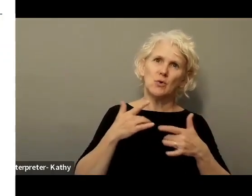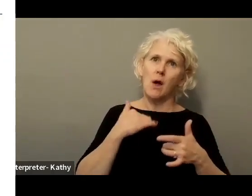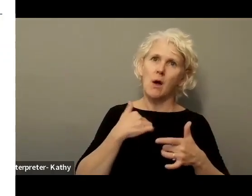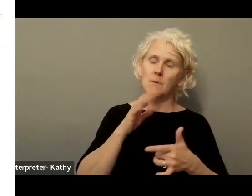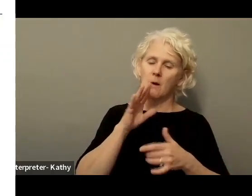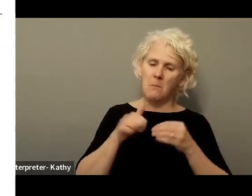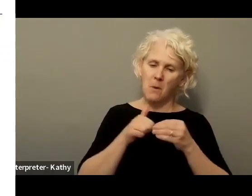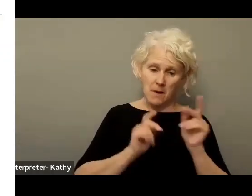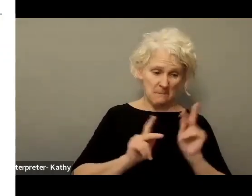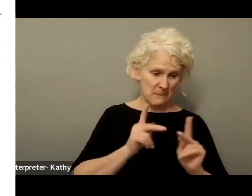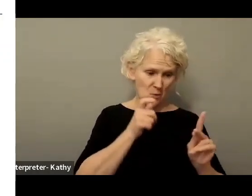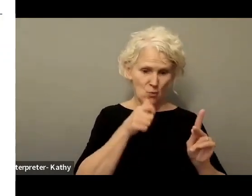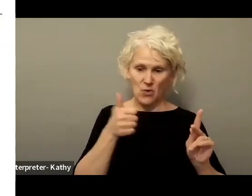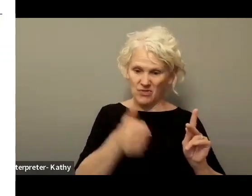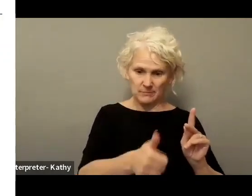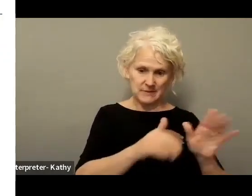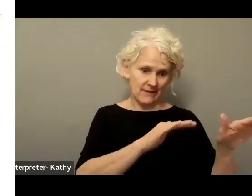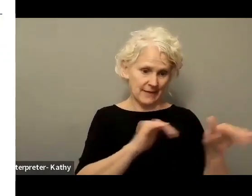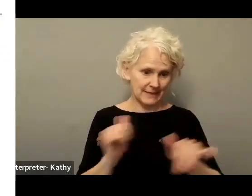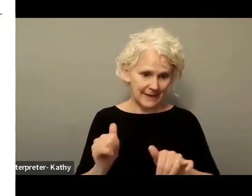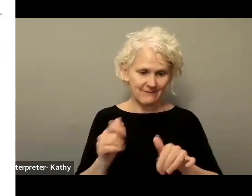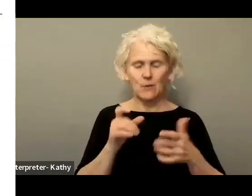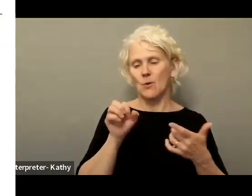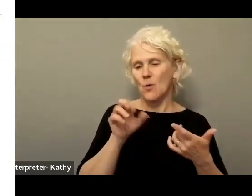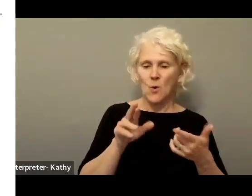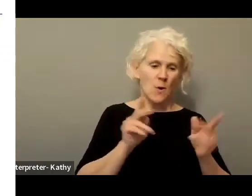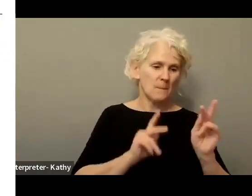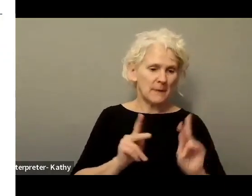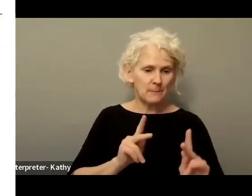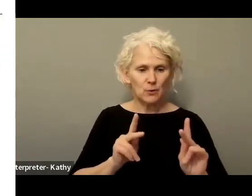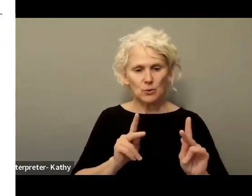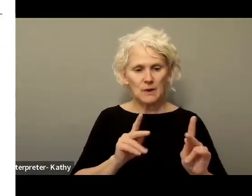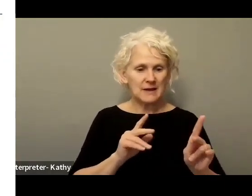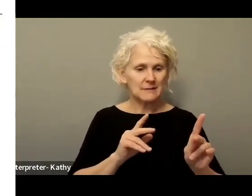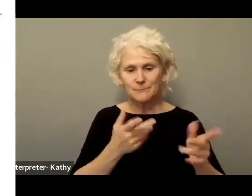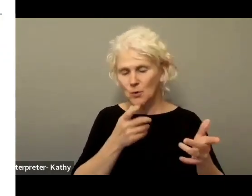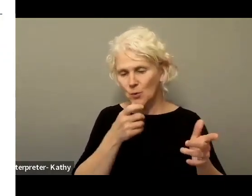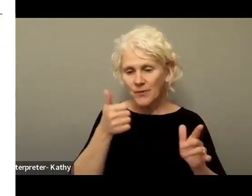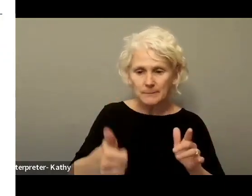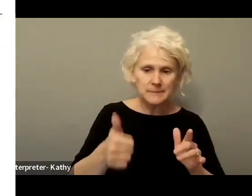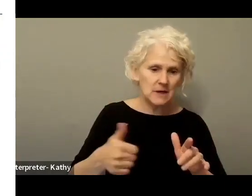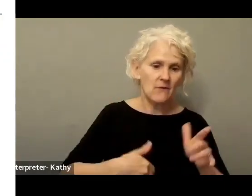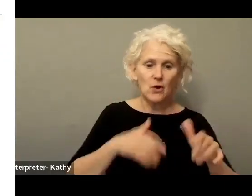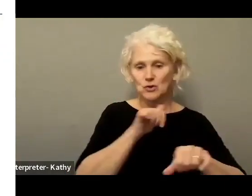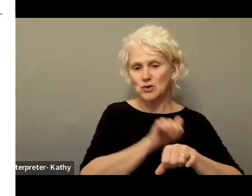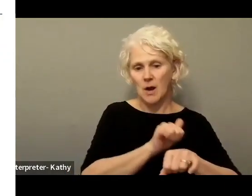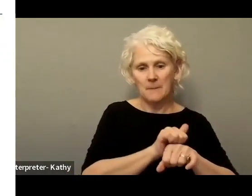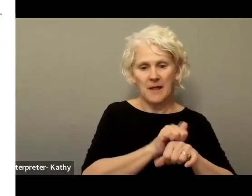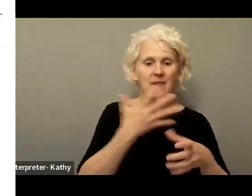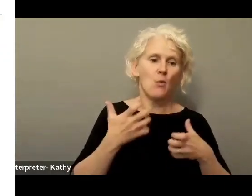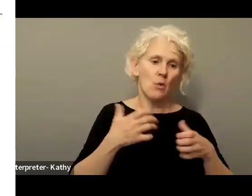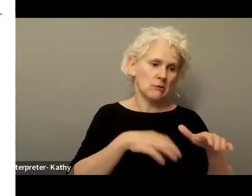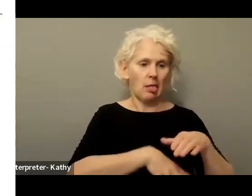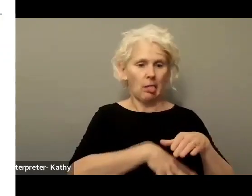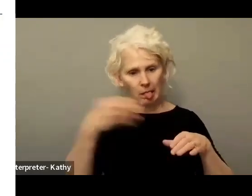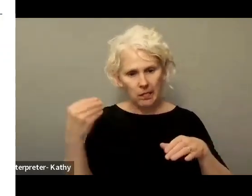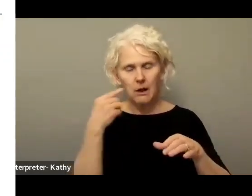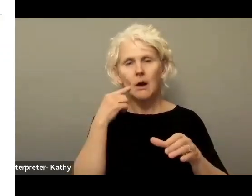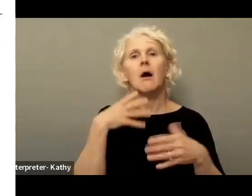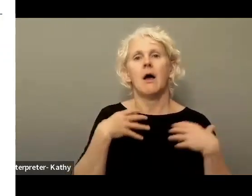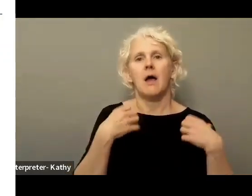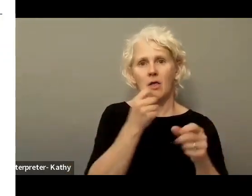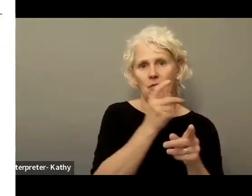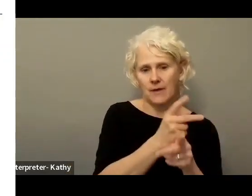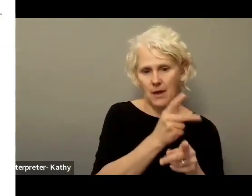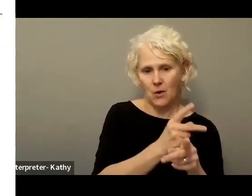about, which is people leaving the labor force or people leaving an occupation, especially if they're getting out of healthcare. If they go from